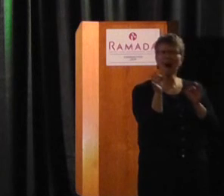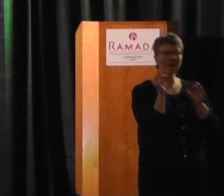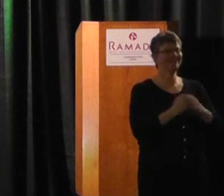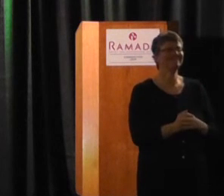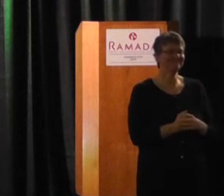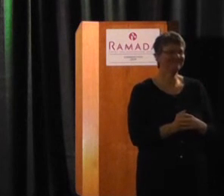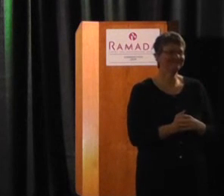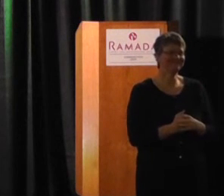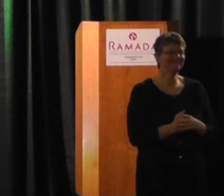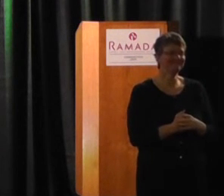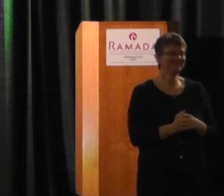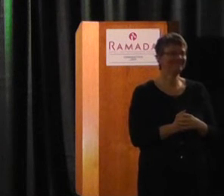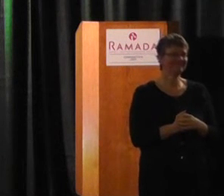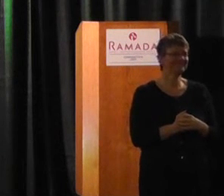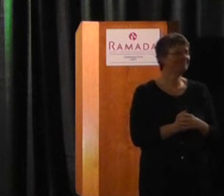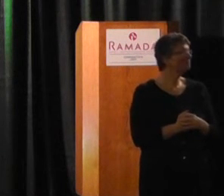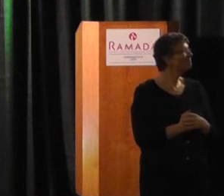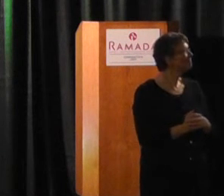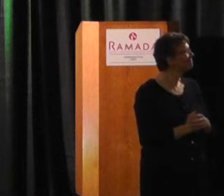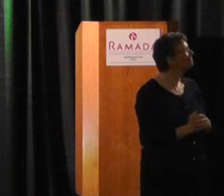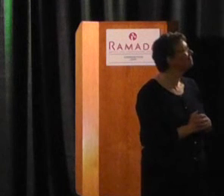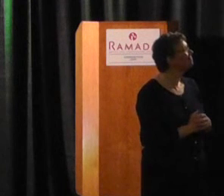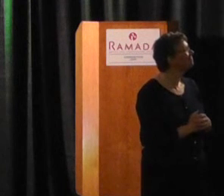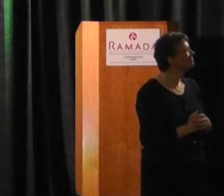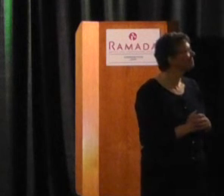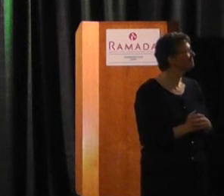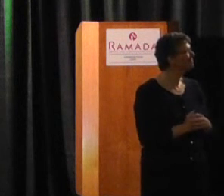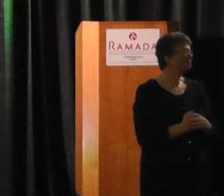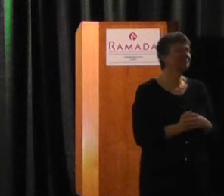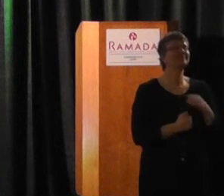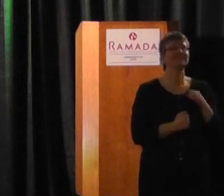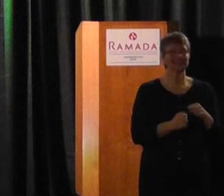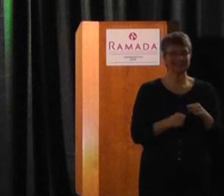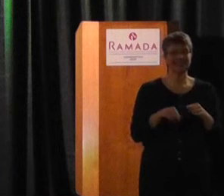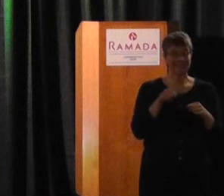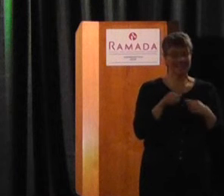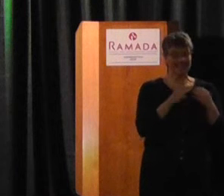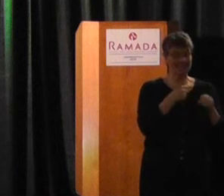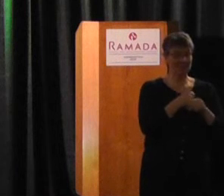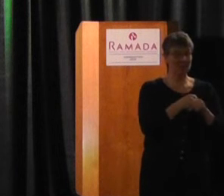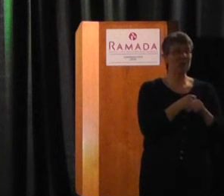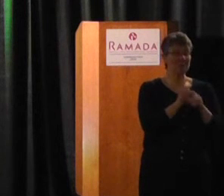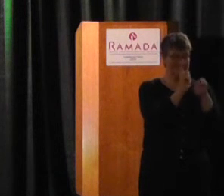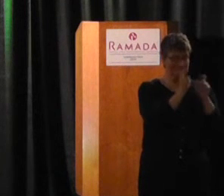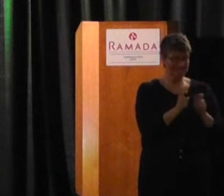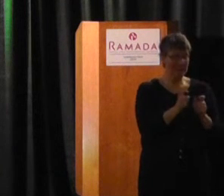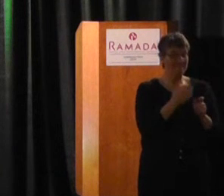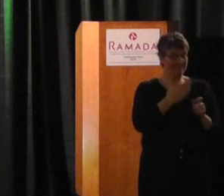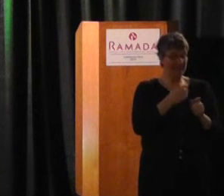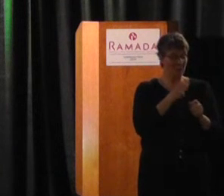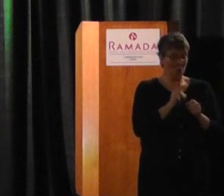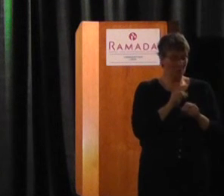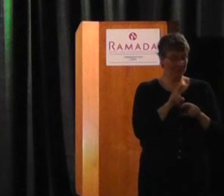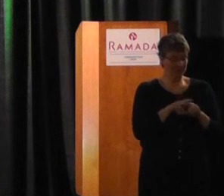And one really great thing now is finally I'm going to have my own city ski that's going to be fit me. So I don't need